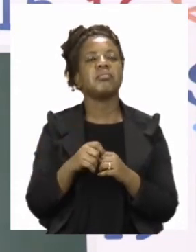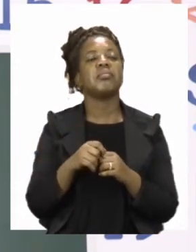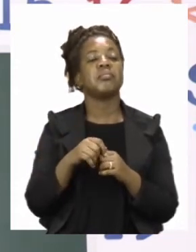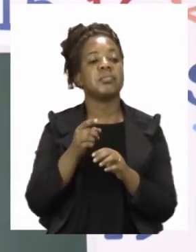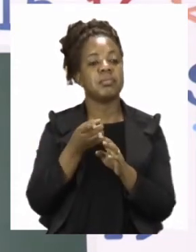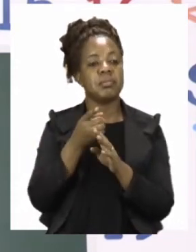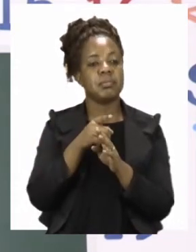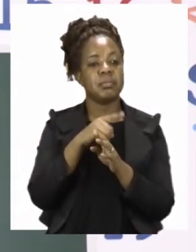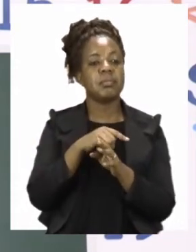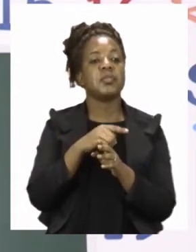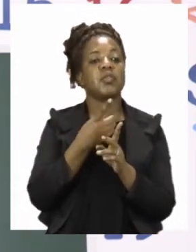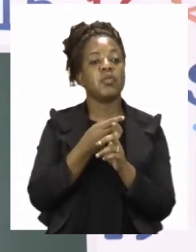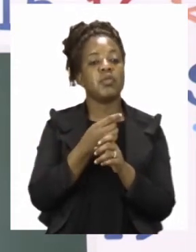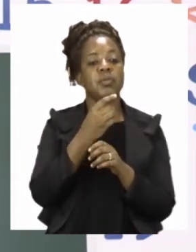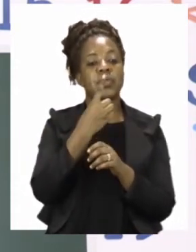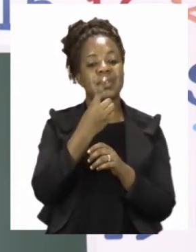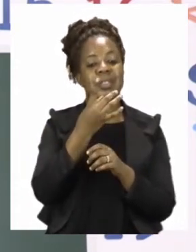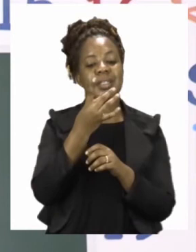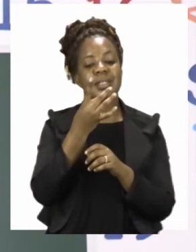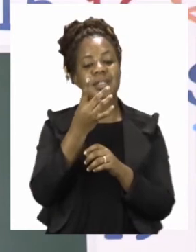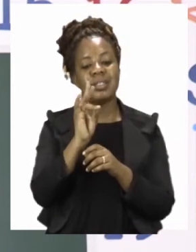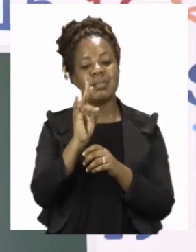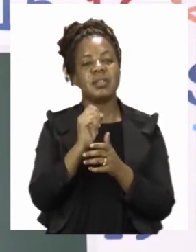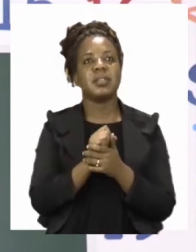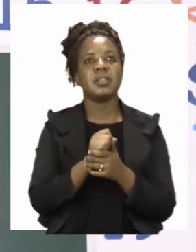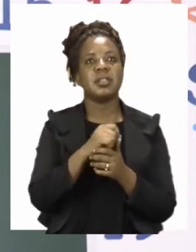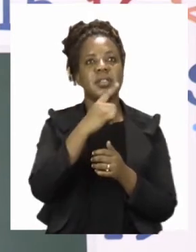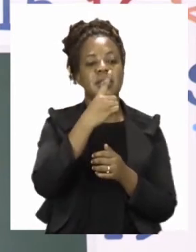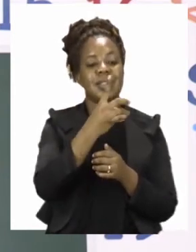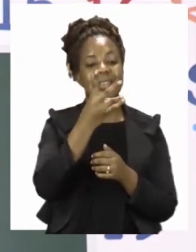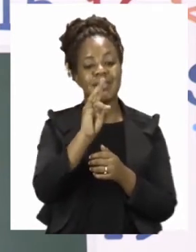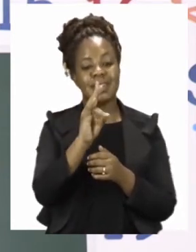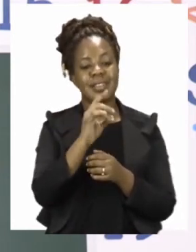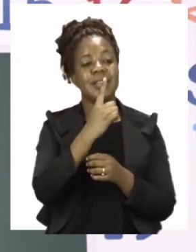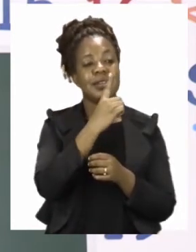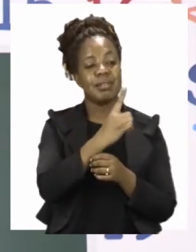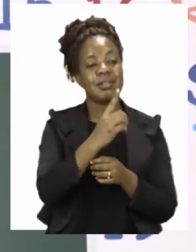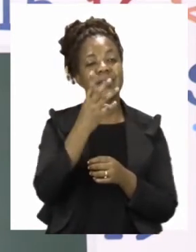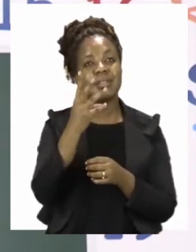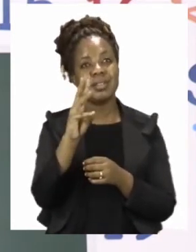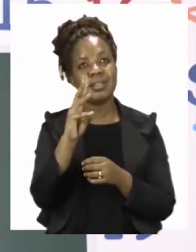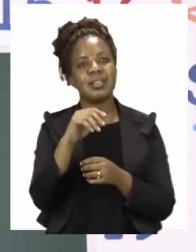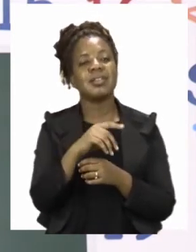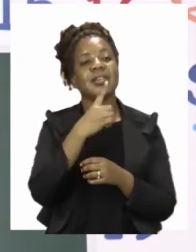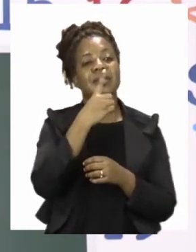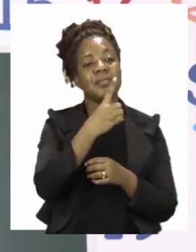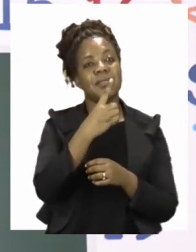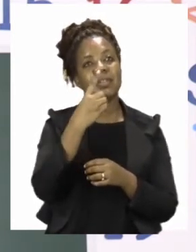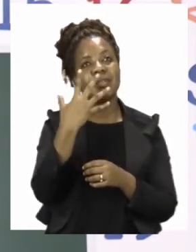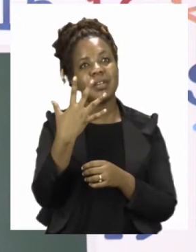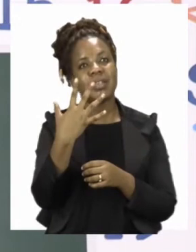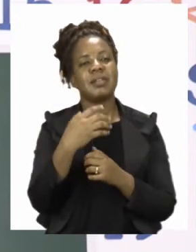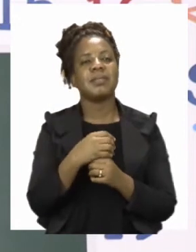is 4. And then we will give 1 10 to 8, which makes it 18. Now